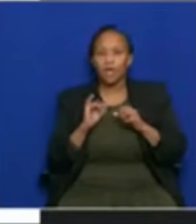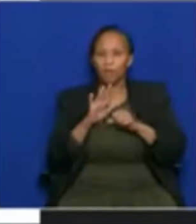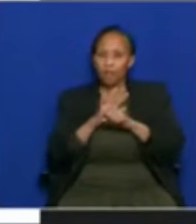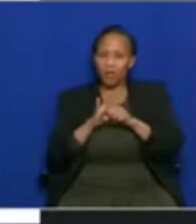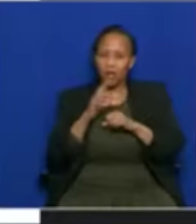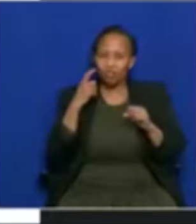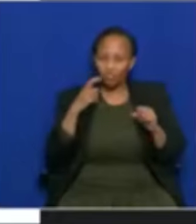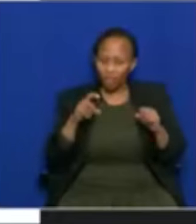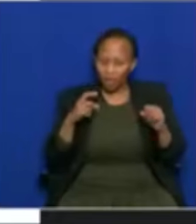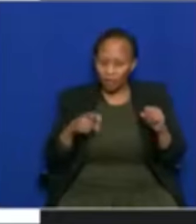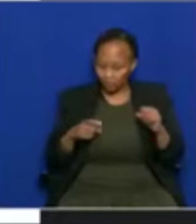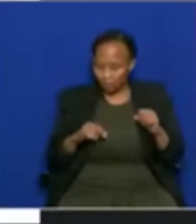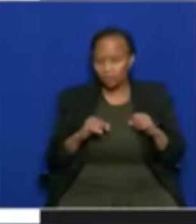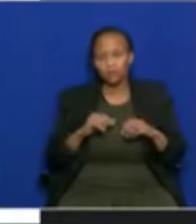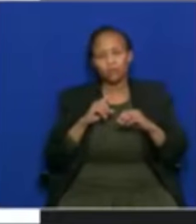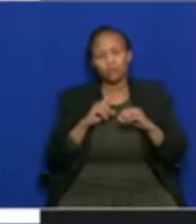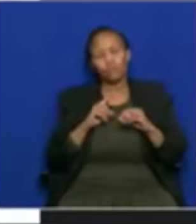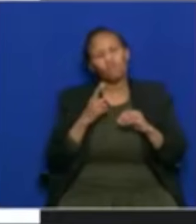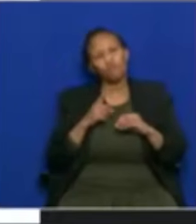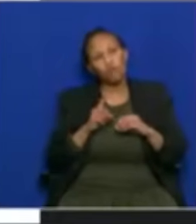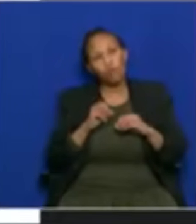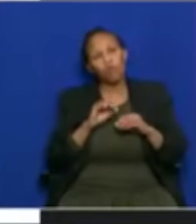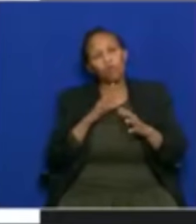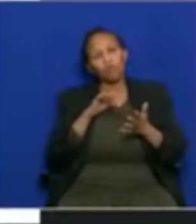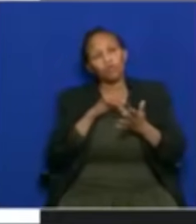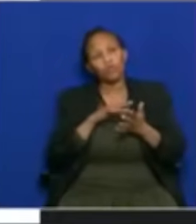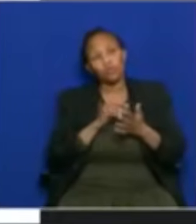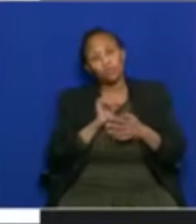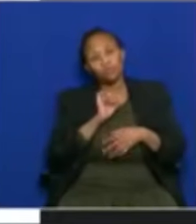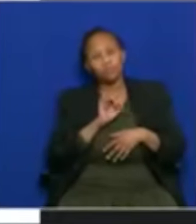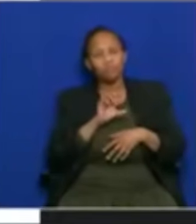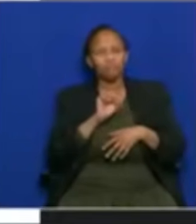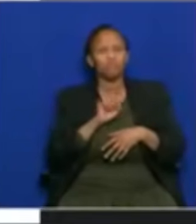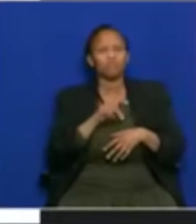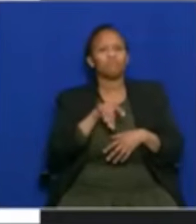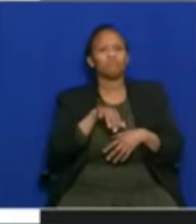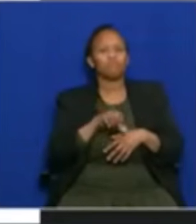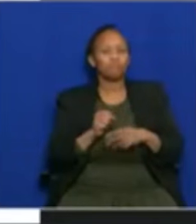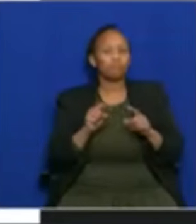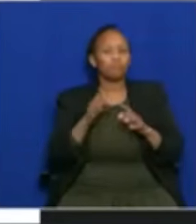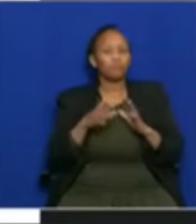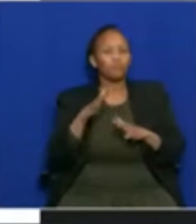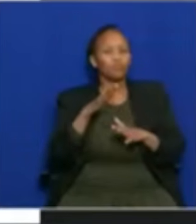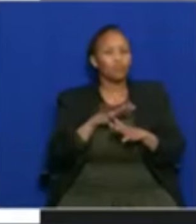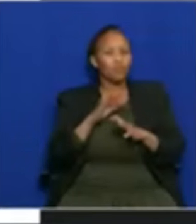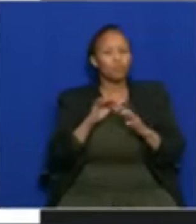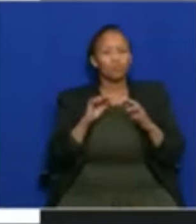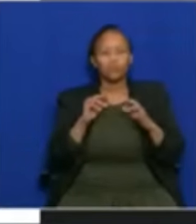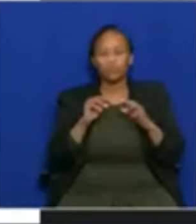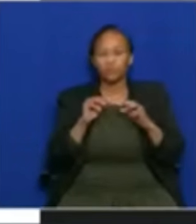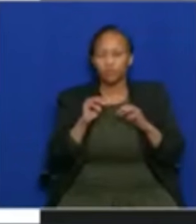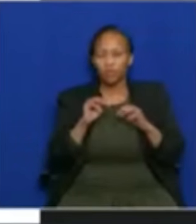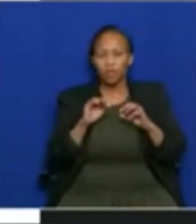SAPS. It concludes, however, the top secret security clearance application of Mrs.